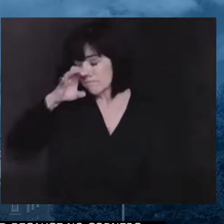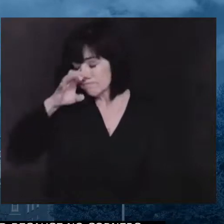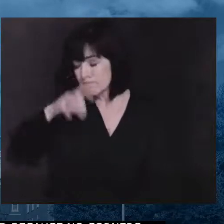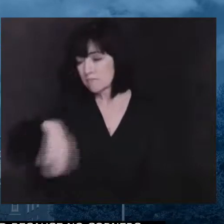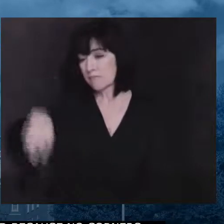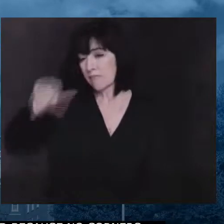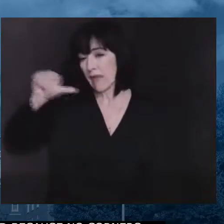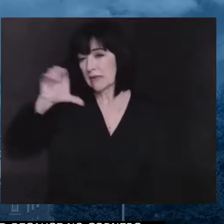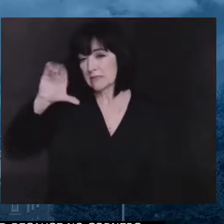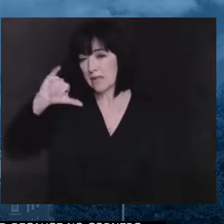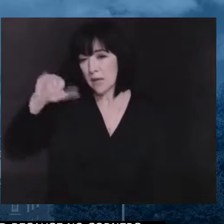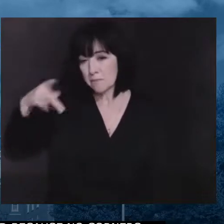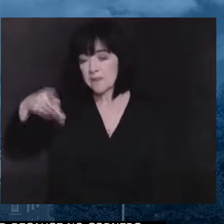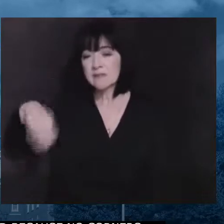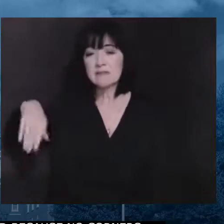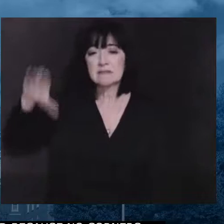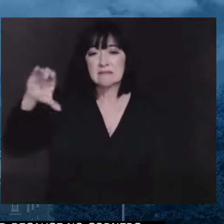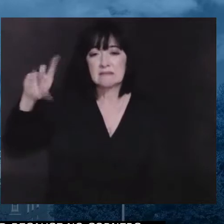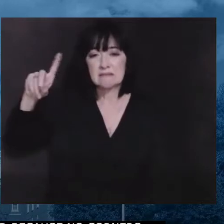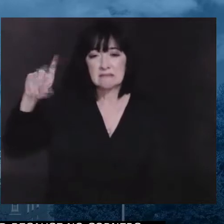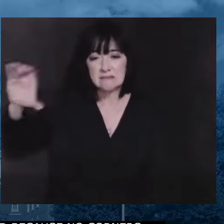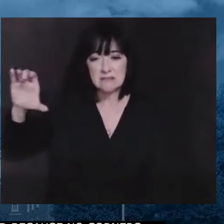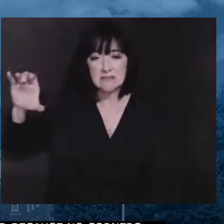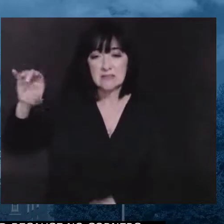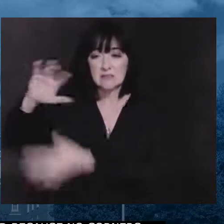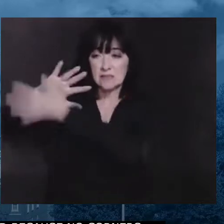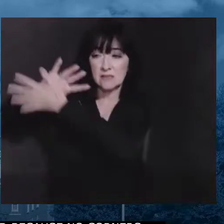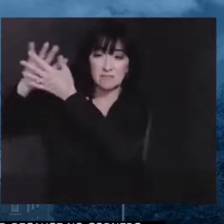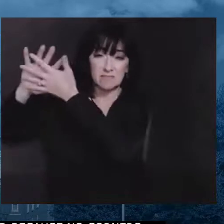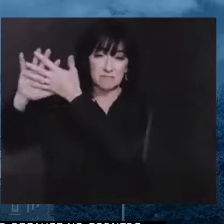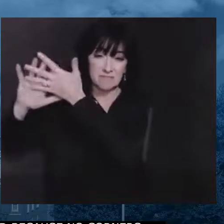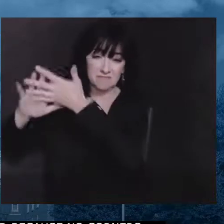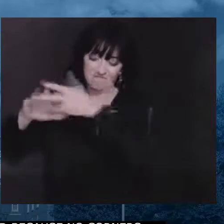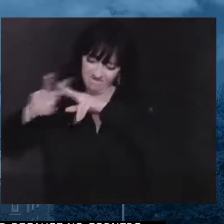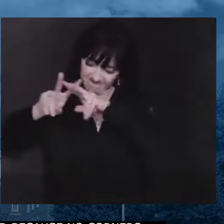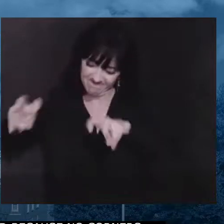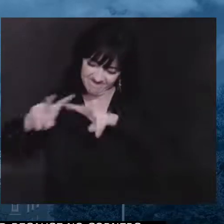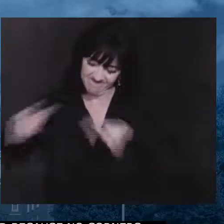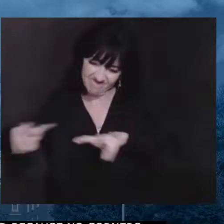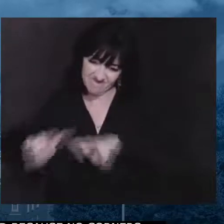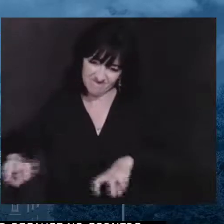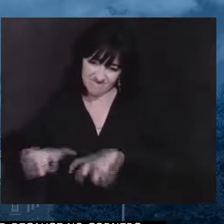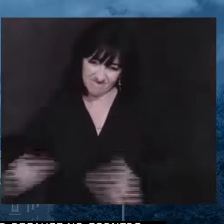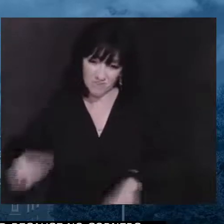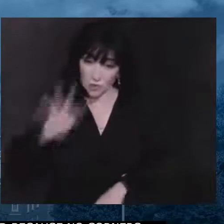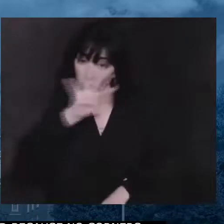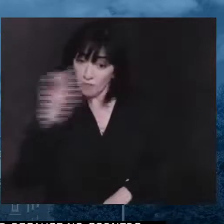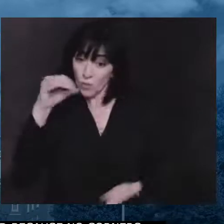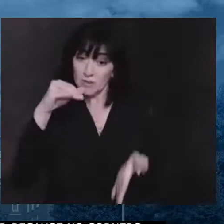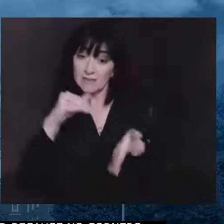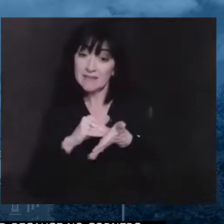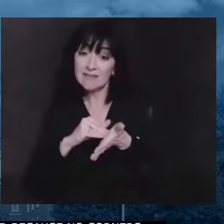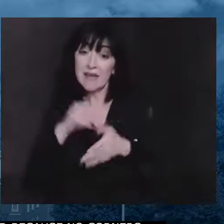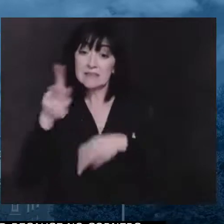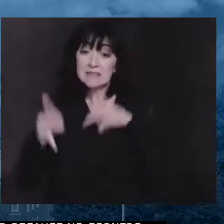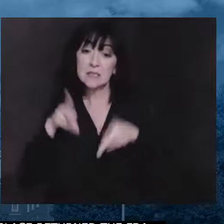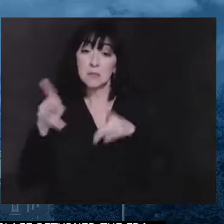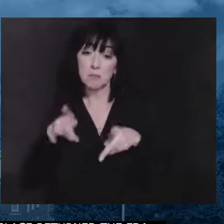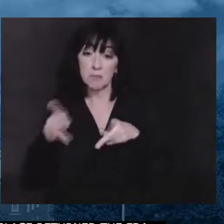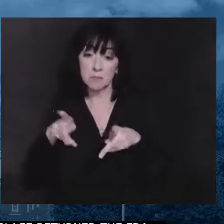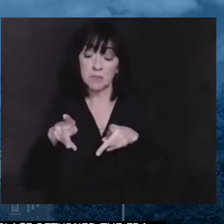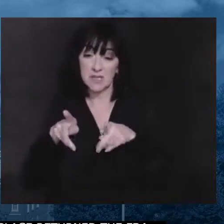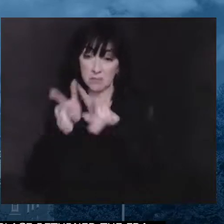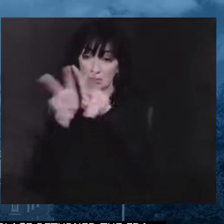ACIP. The studies that were done involved for this vaccine over 40,000 people. So they actually